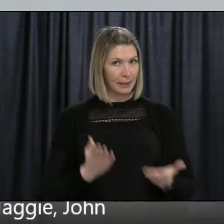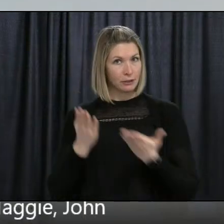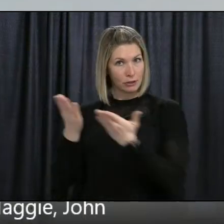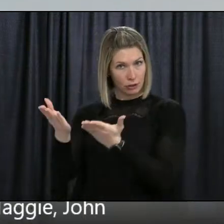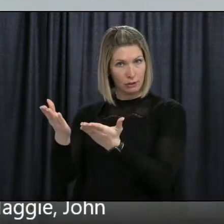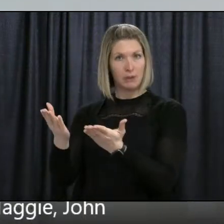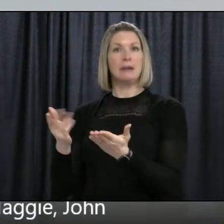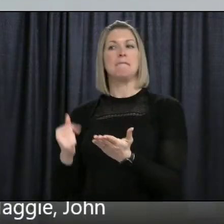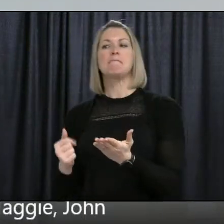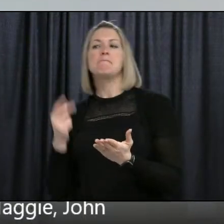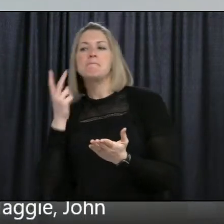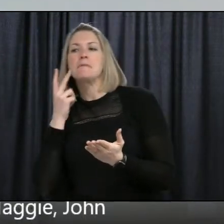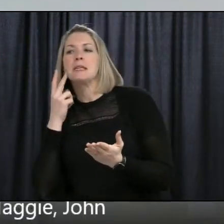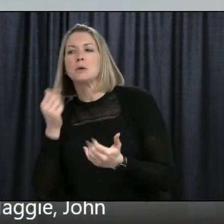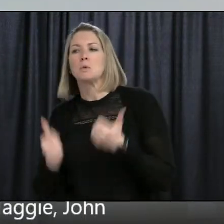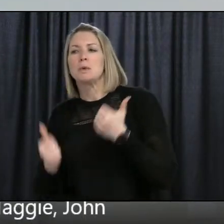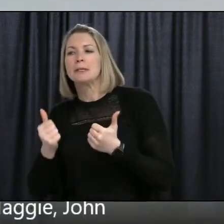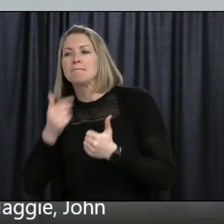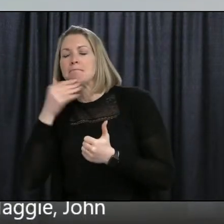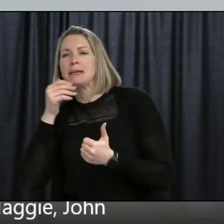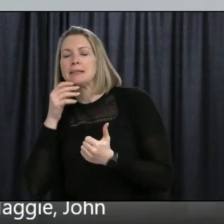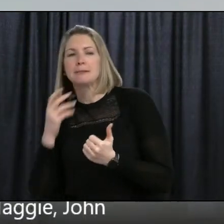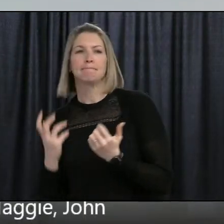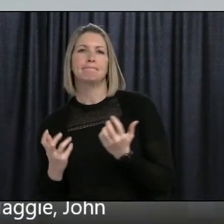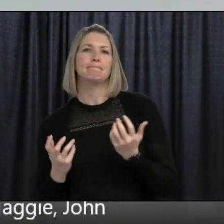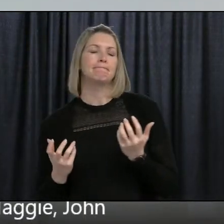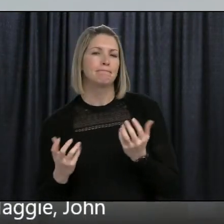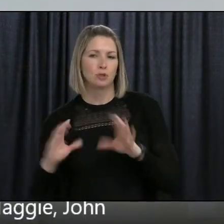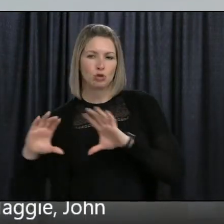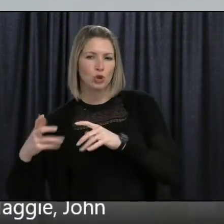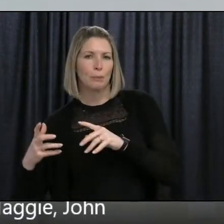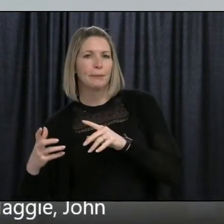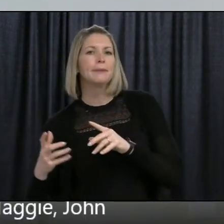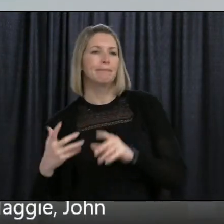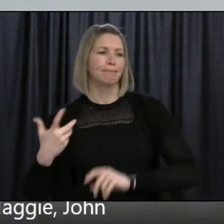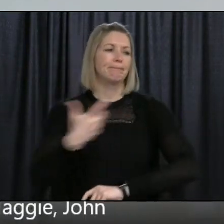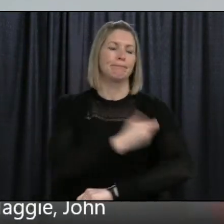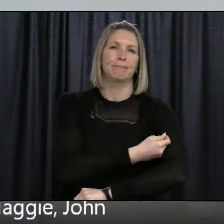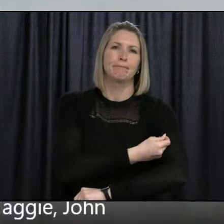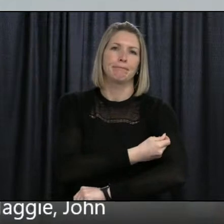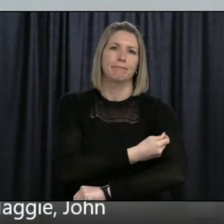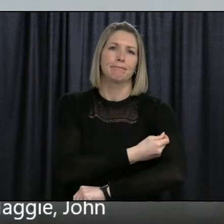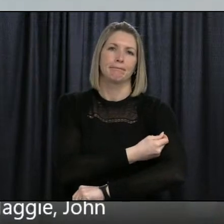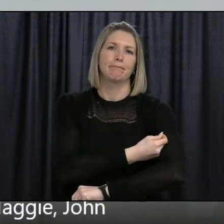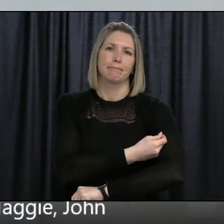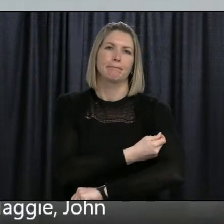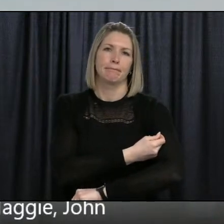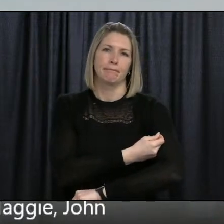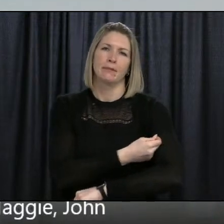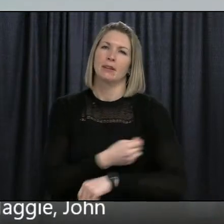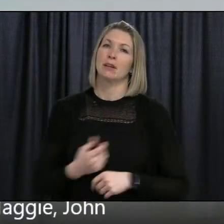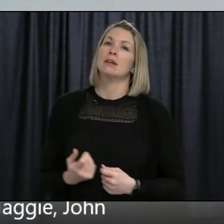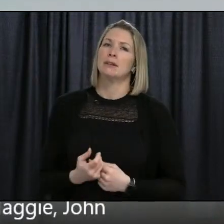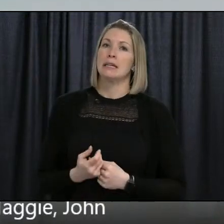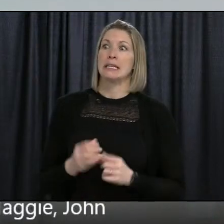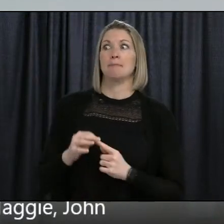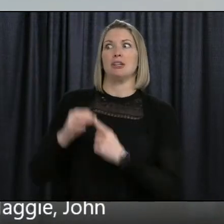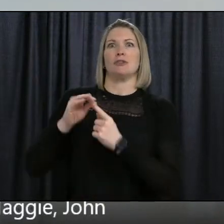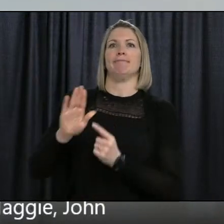deploy that in a justifiable, evidence-based way, and how best to protect particularly people like paramedics.